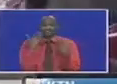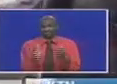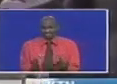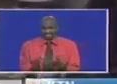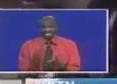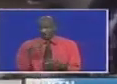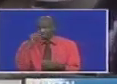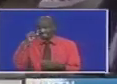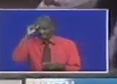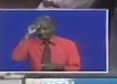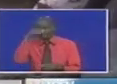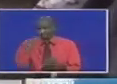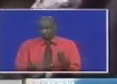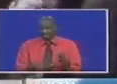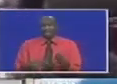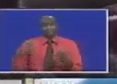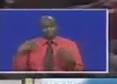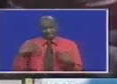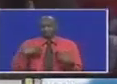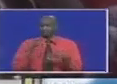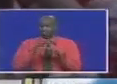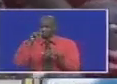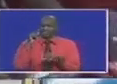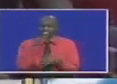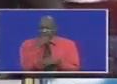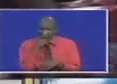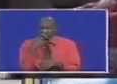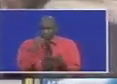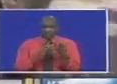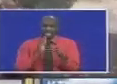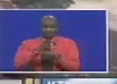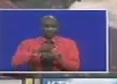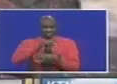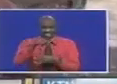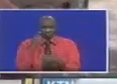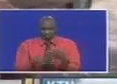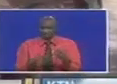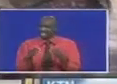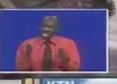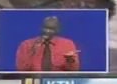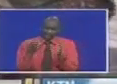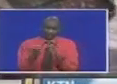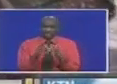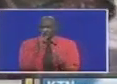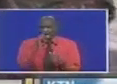According to the government, the number of people affected by drought across the country is estimated at